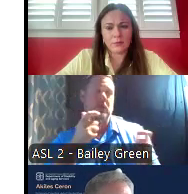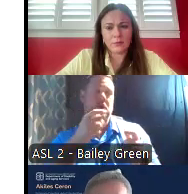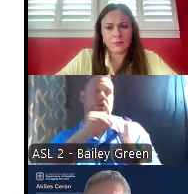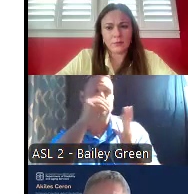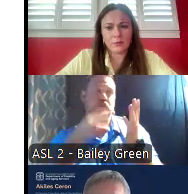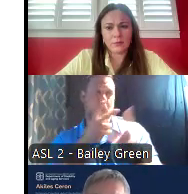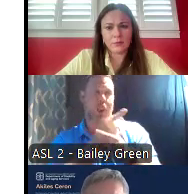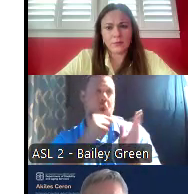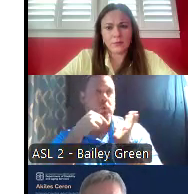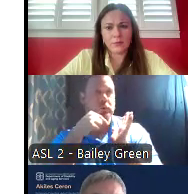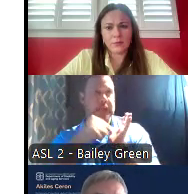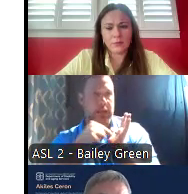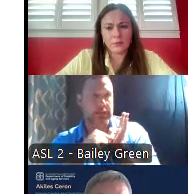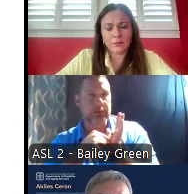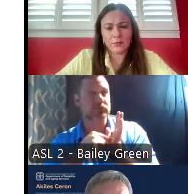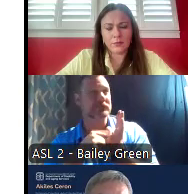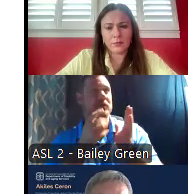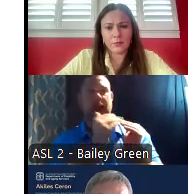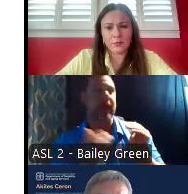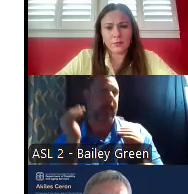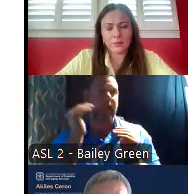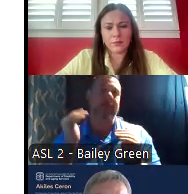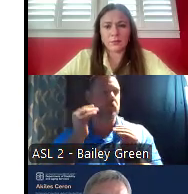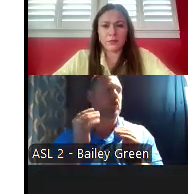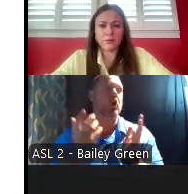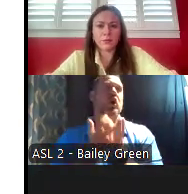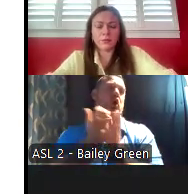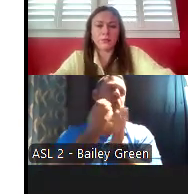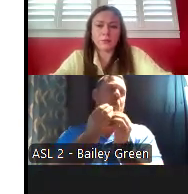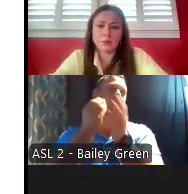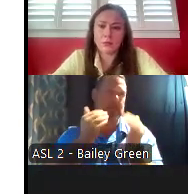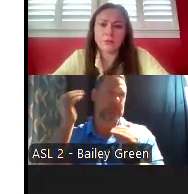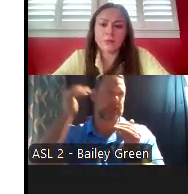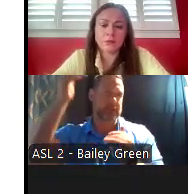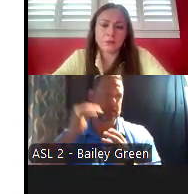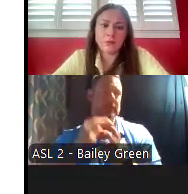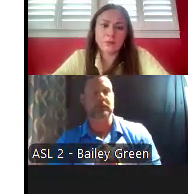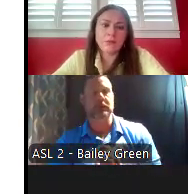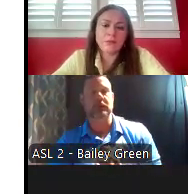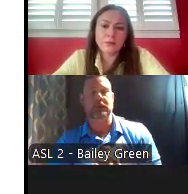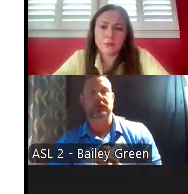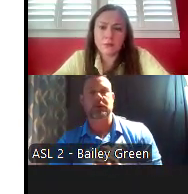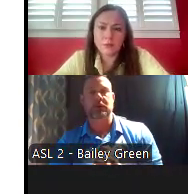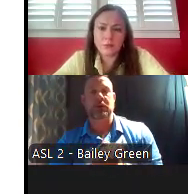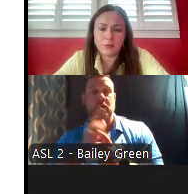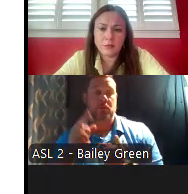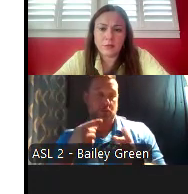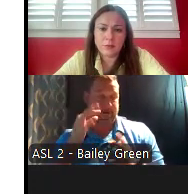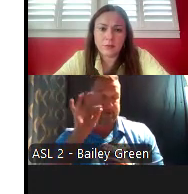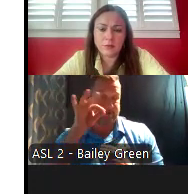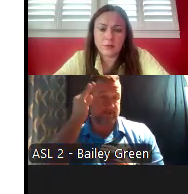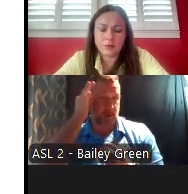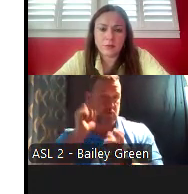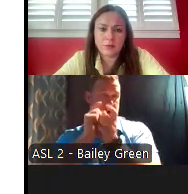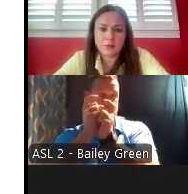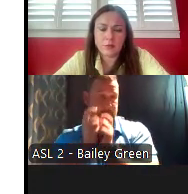to people moving on to higher paying positions. And while the federal reforms